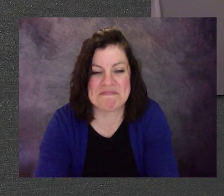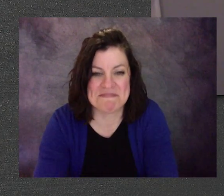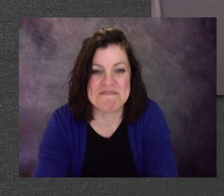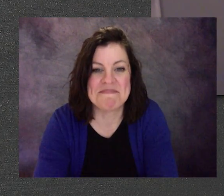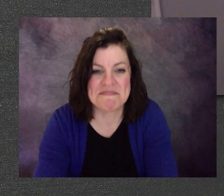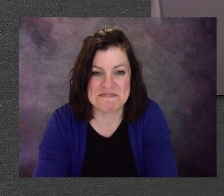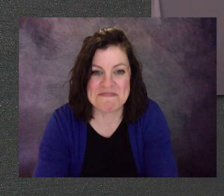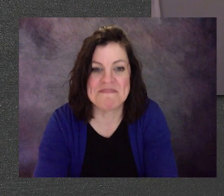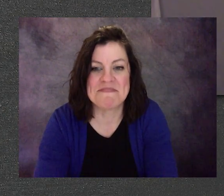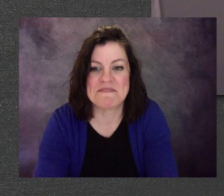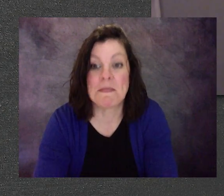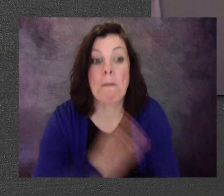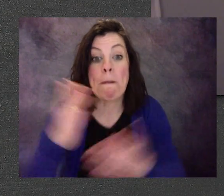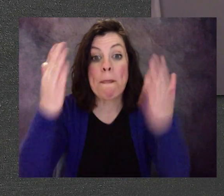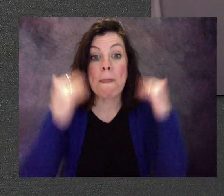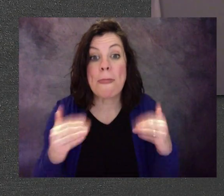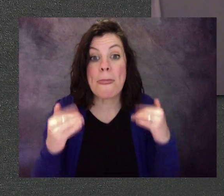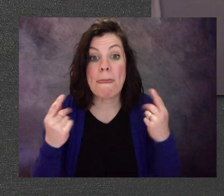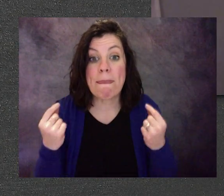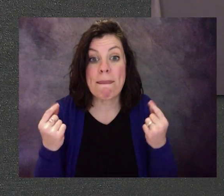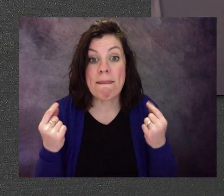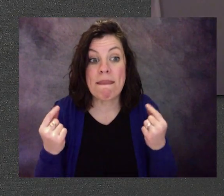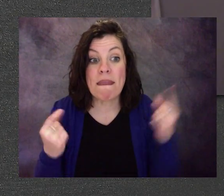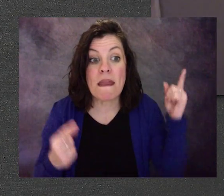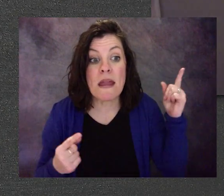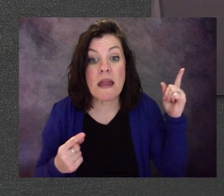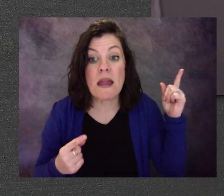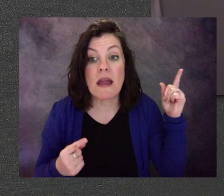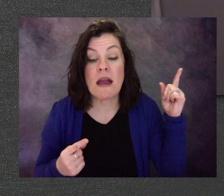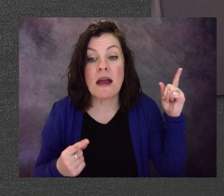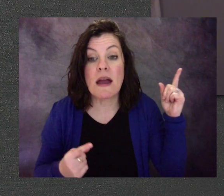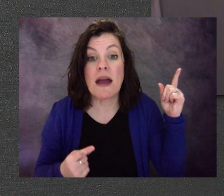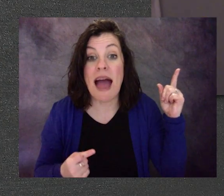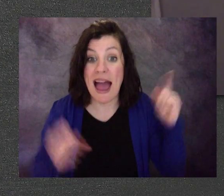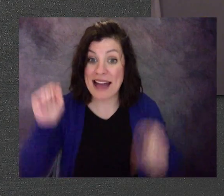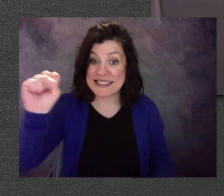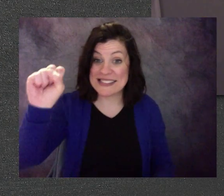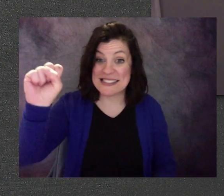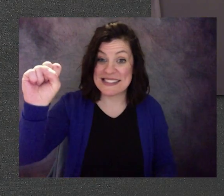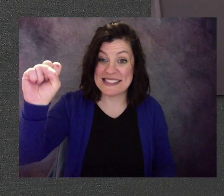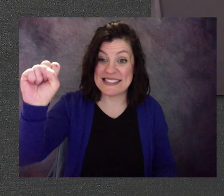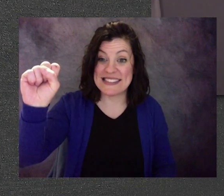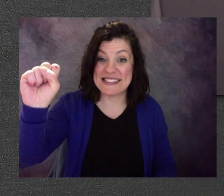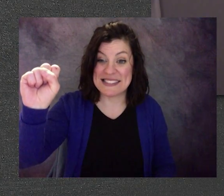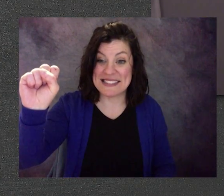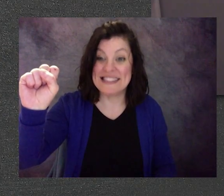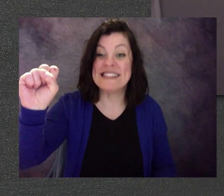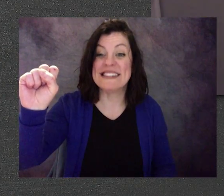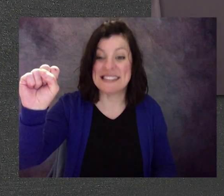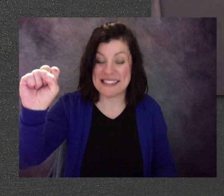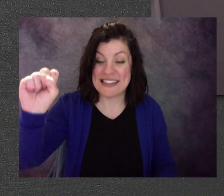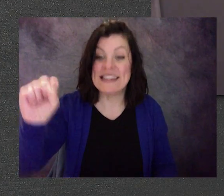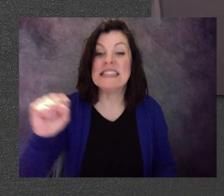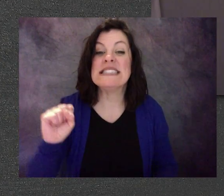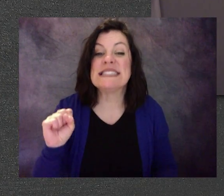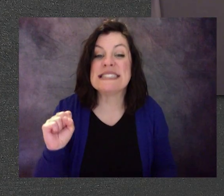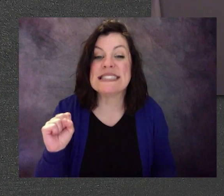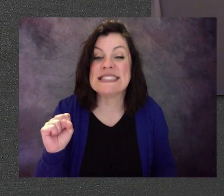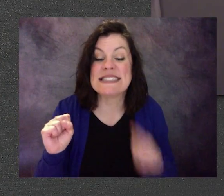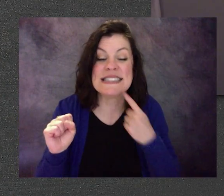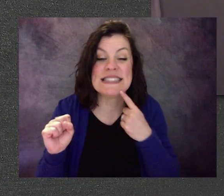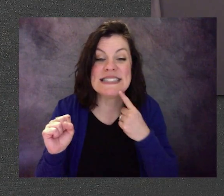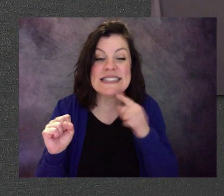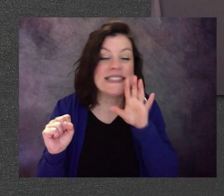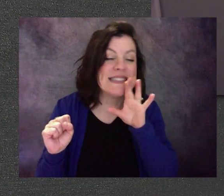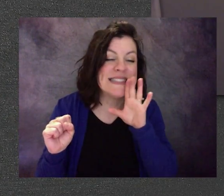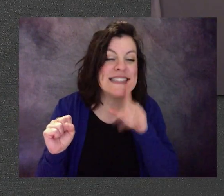do the next one. Here we go. This is the letter S. Good, and S says S,